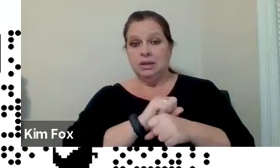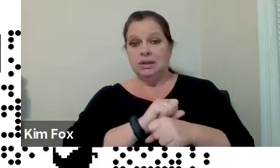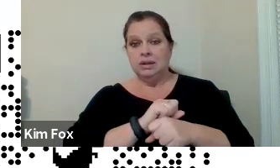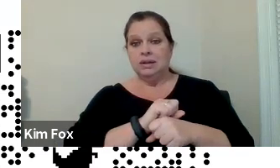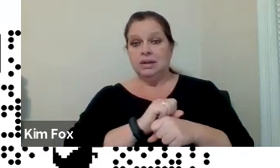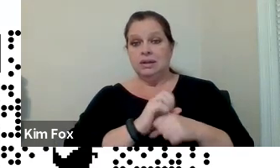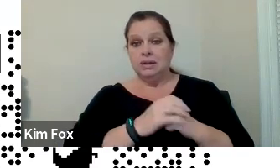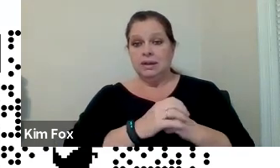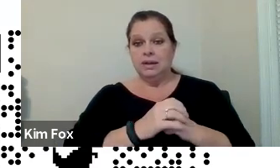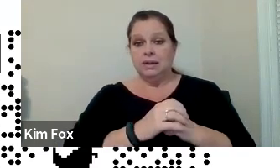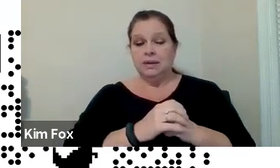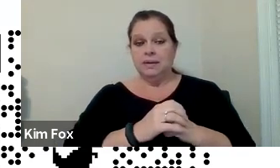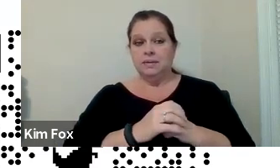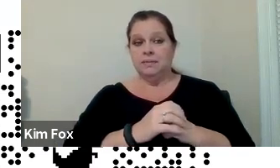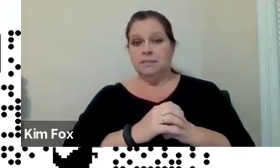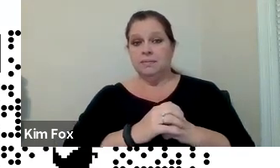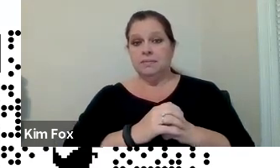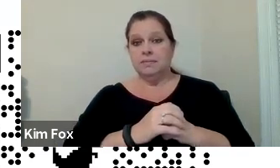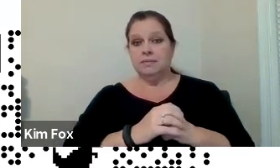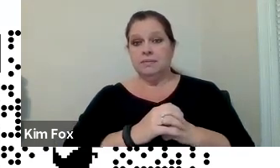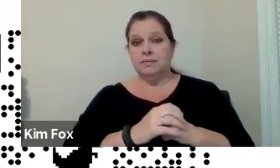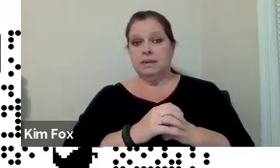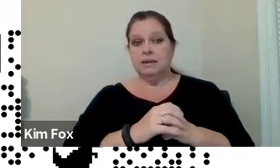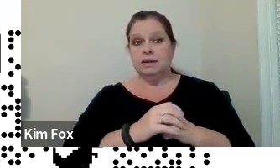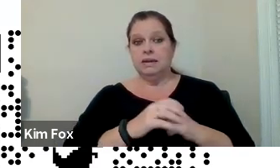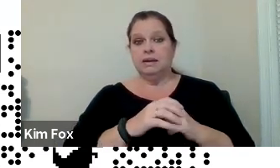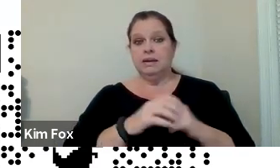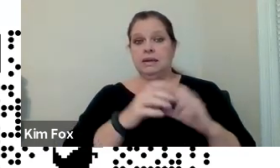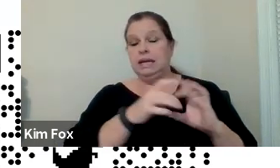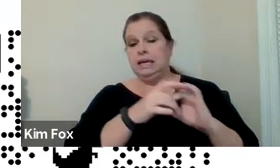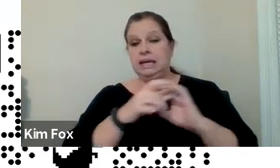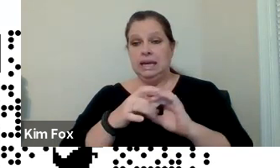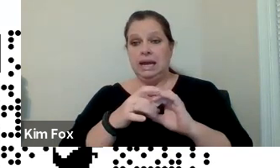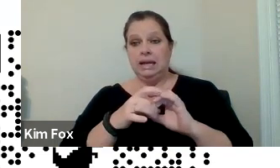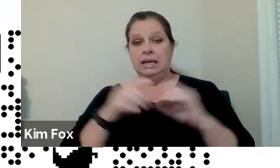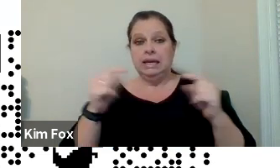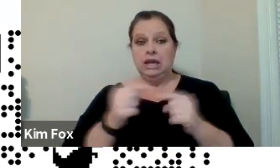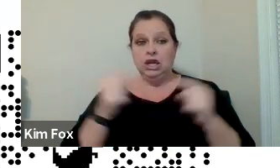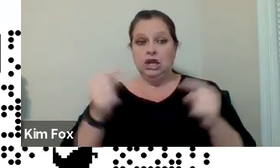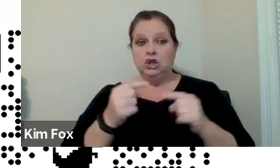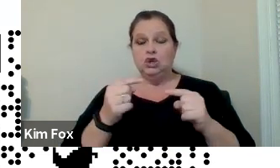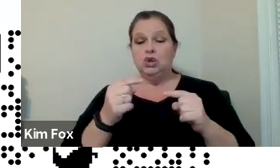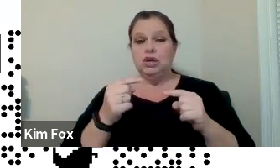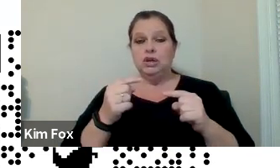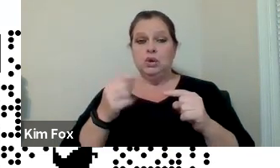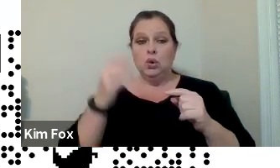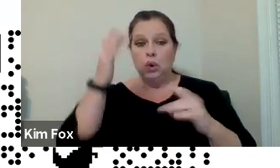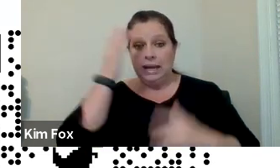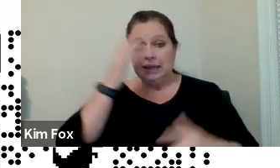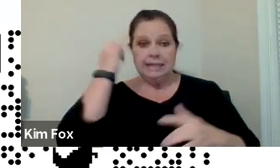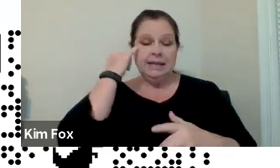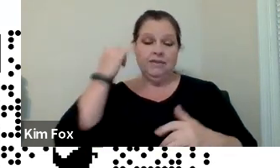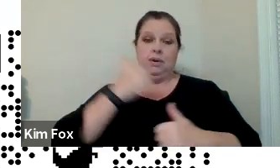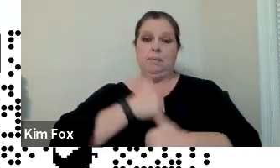duty. And from a service-connected injury or illness, retiree or veteran status, and